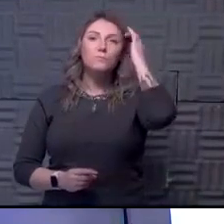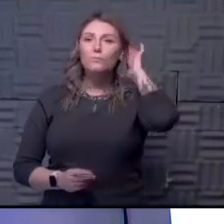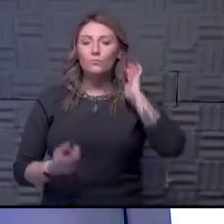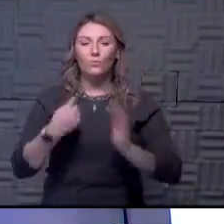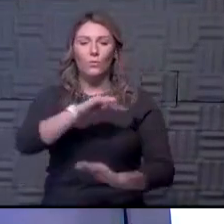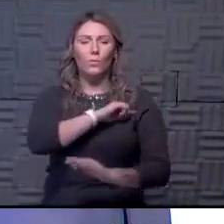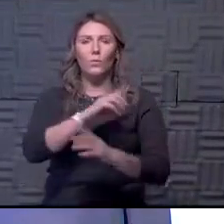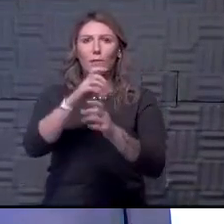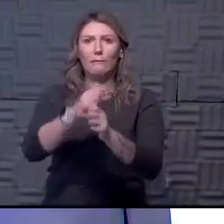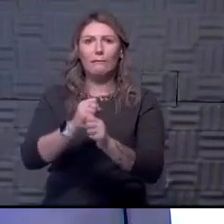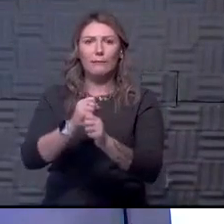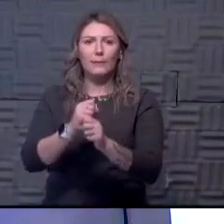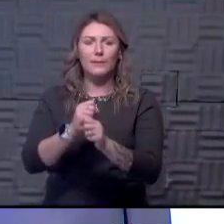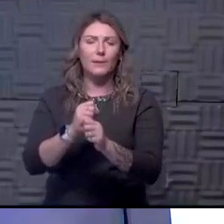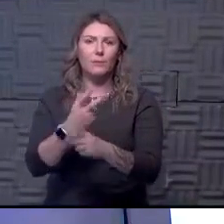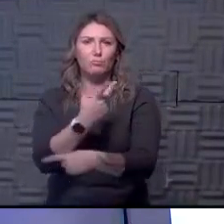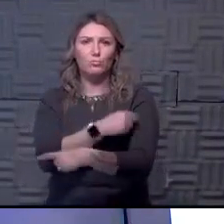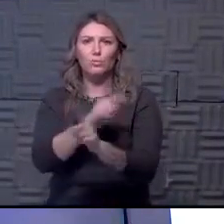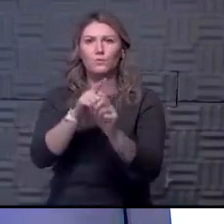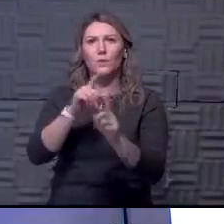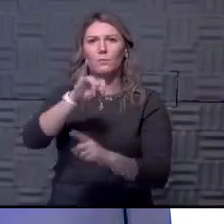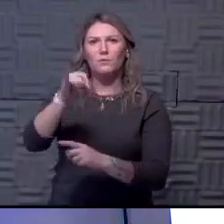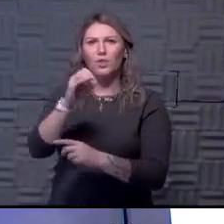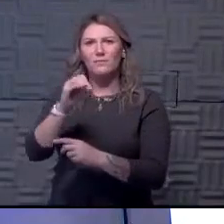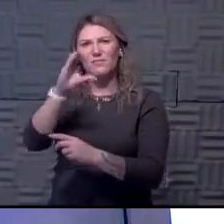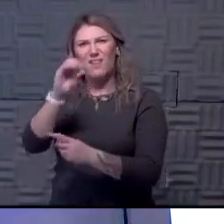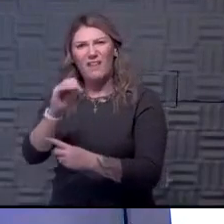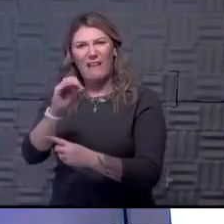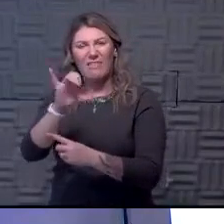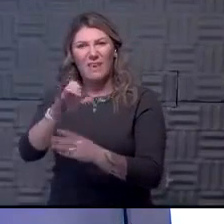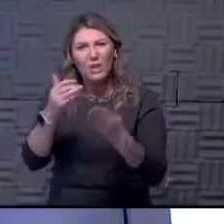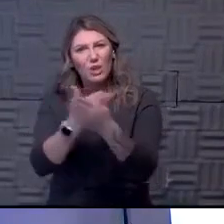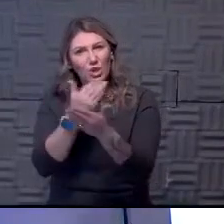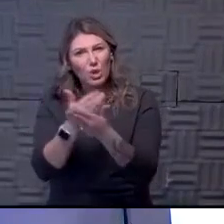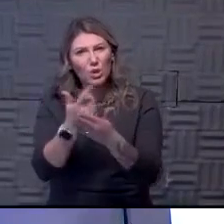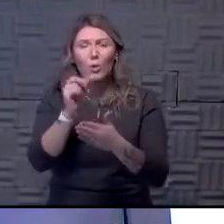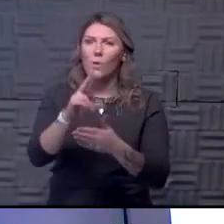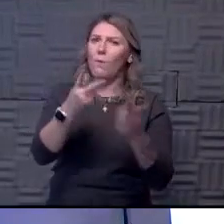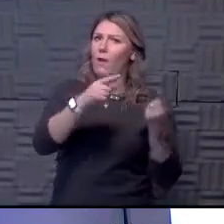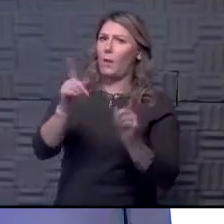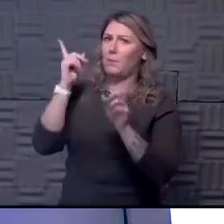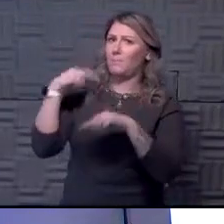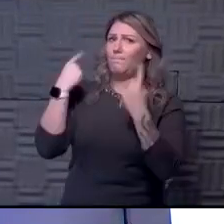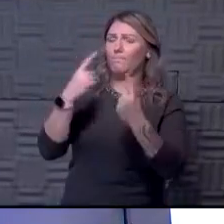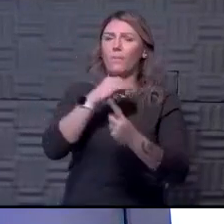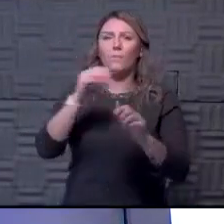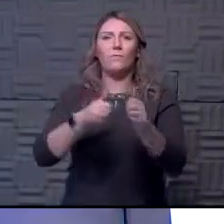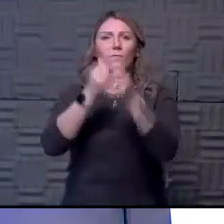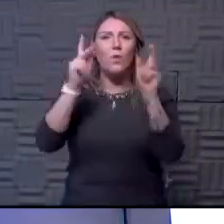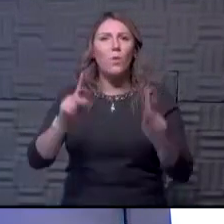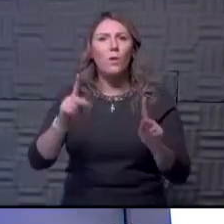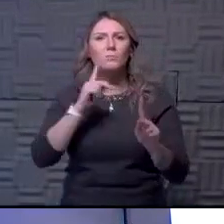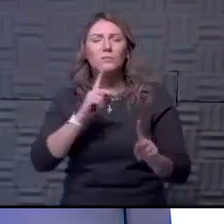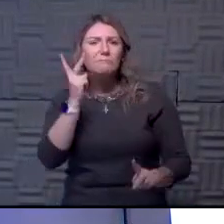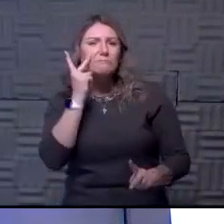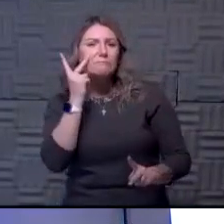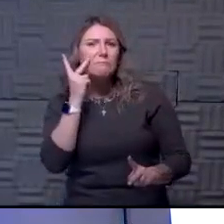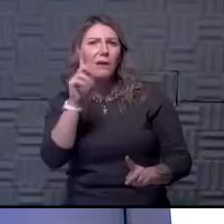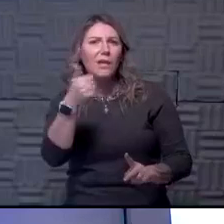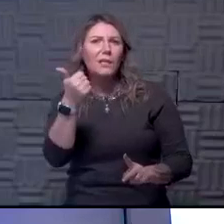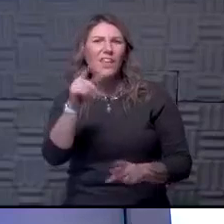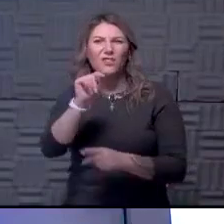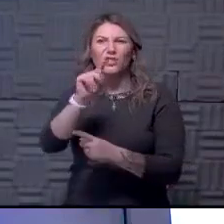getting doses from Johnson County. He goes, is that new or has that been happening? And the follow-up question is, then he saw on another